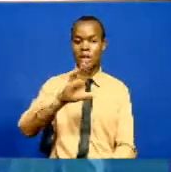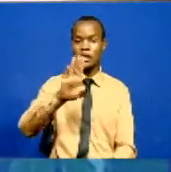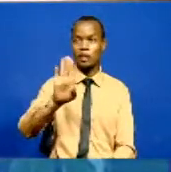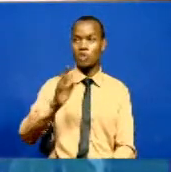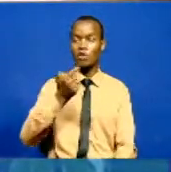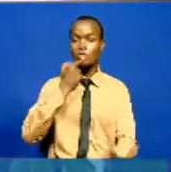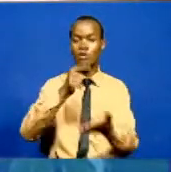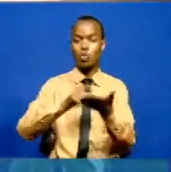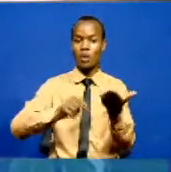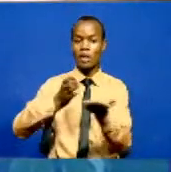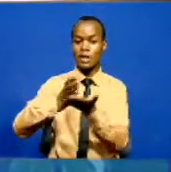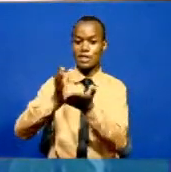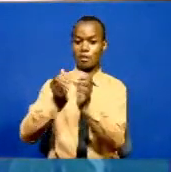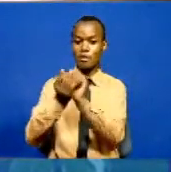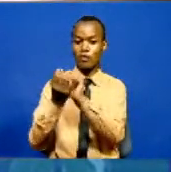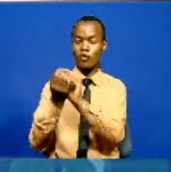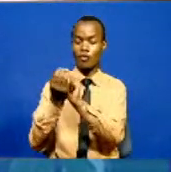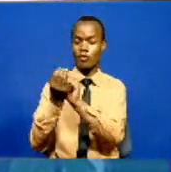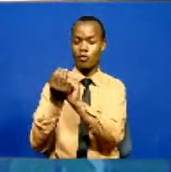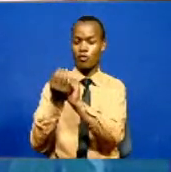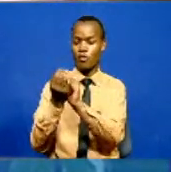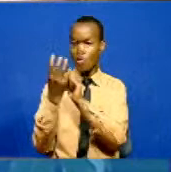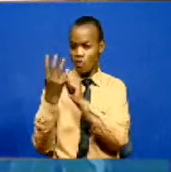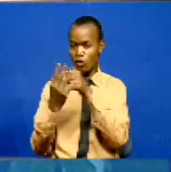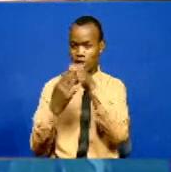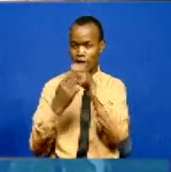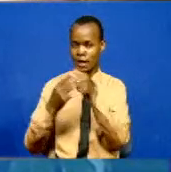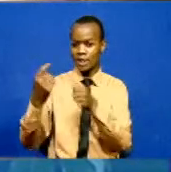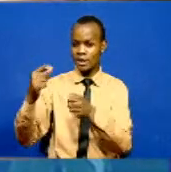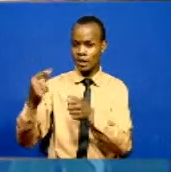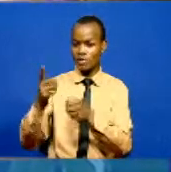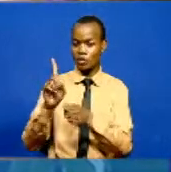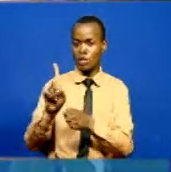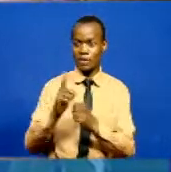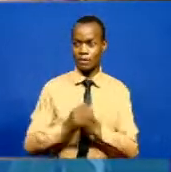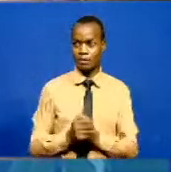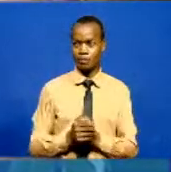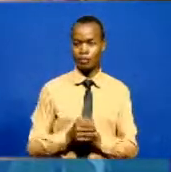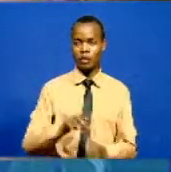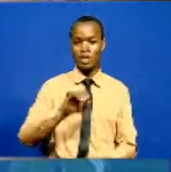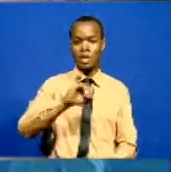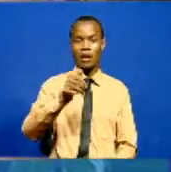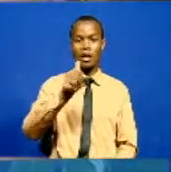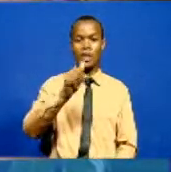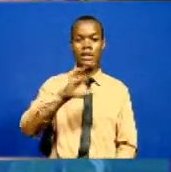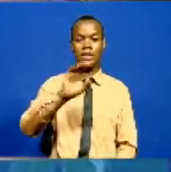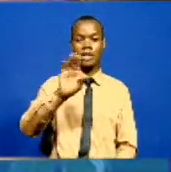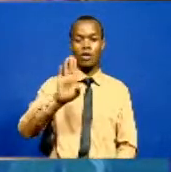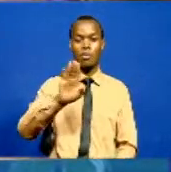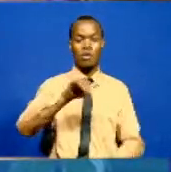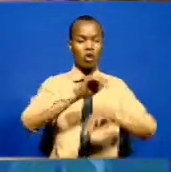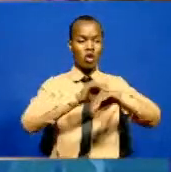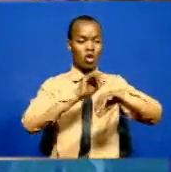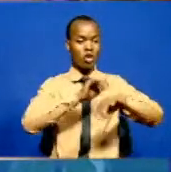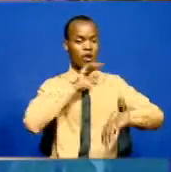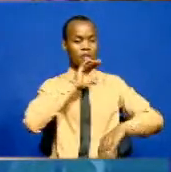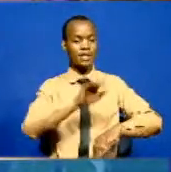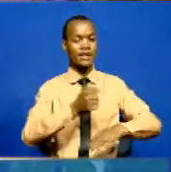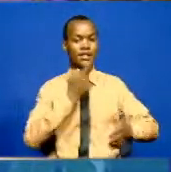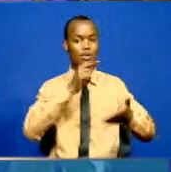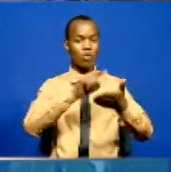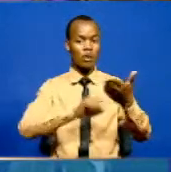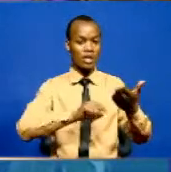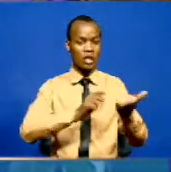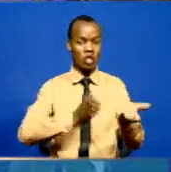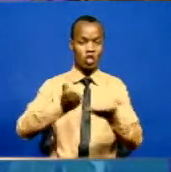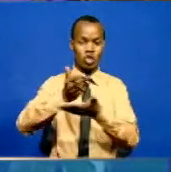chapter 49 of Genesis 1. The Bible says, and Jacob called his sons and said, gather together that I may